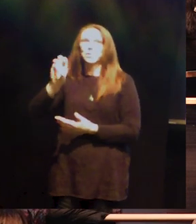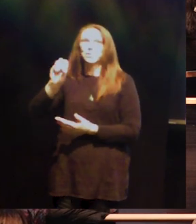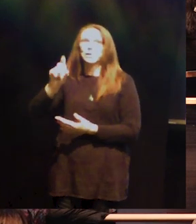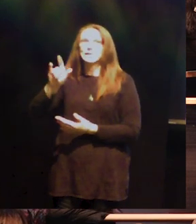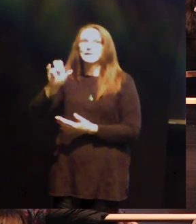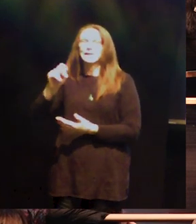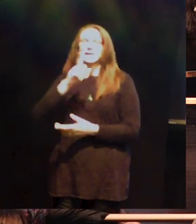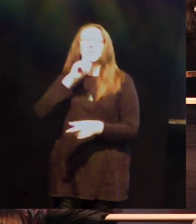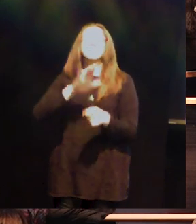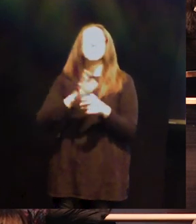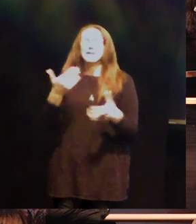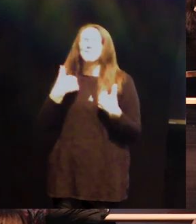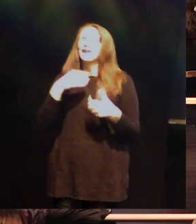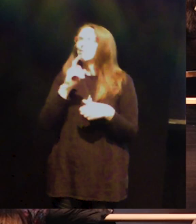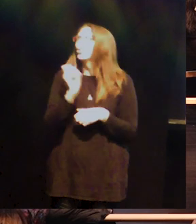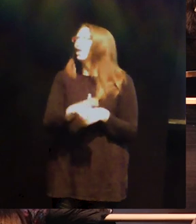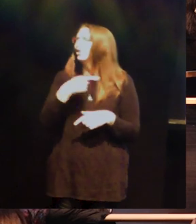there's a question here. I think